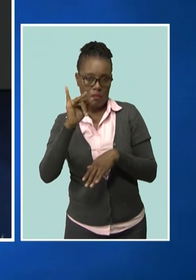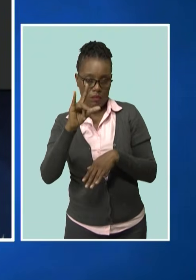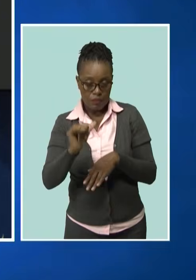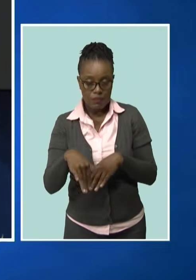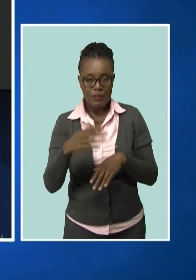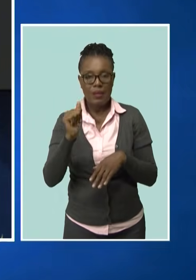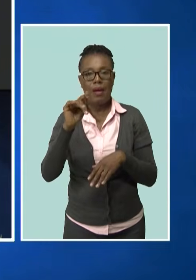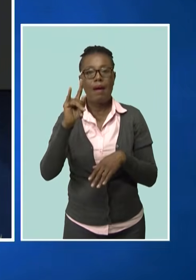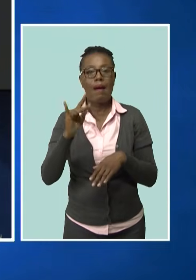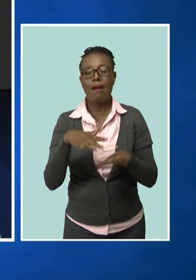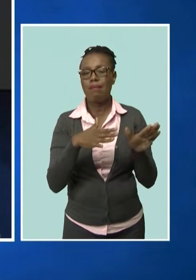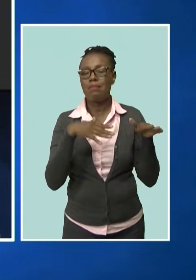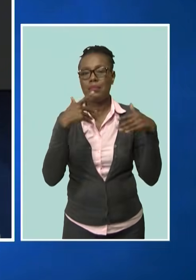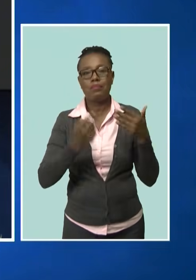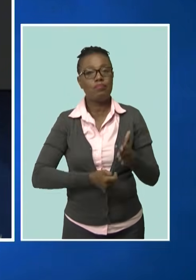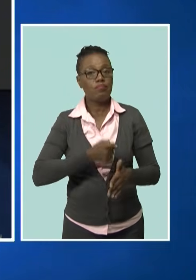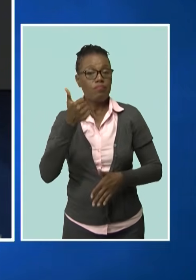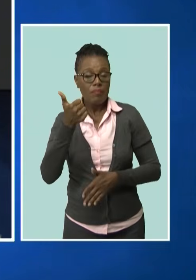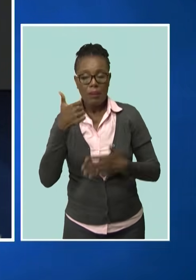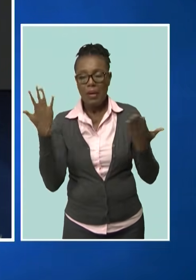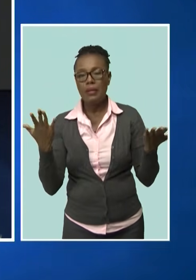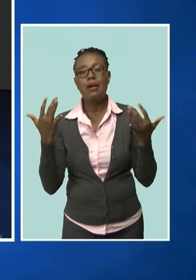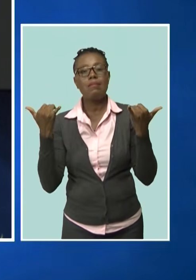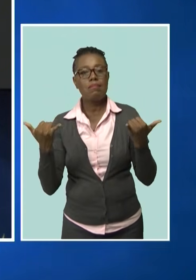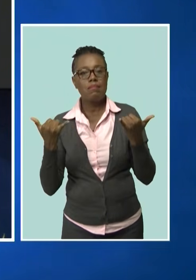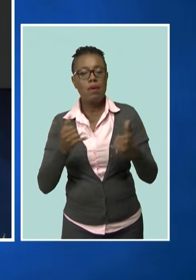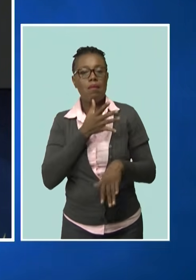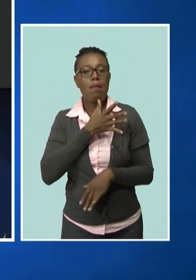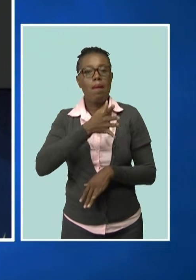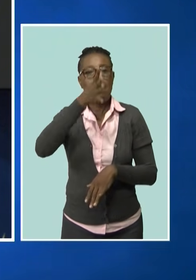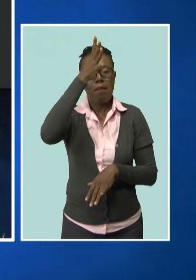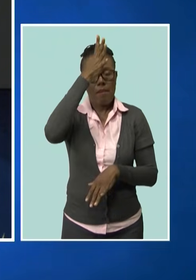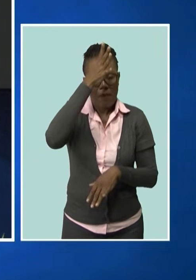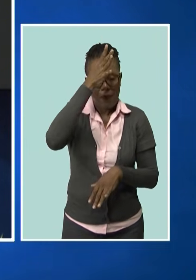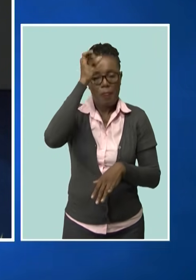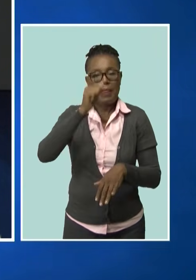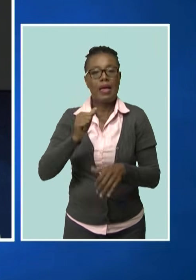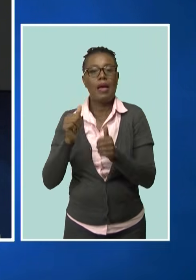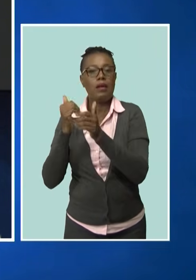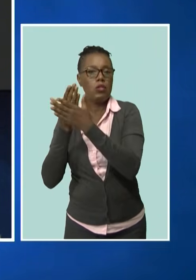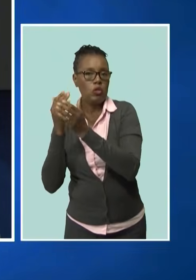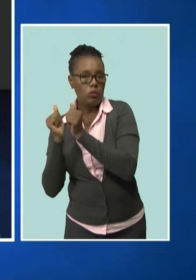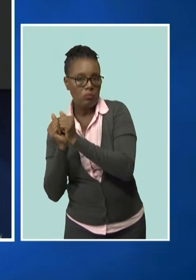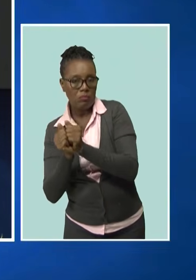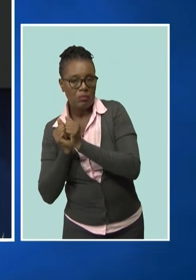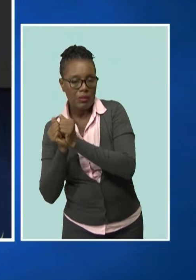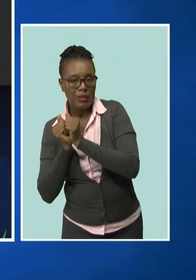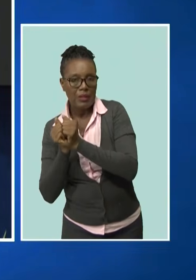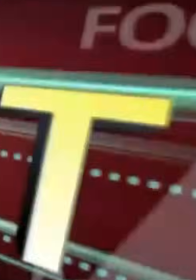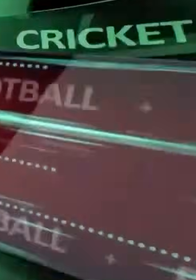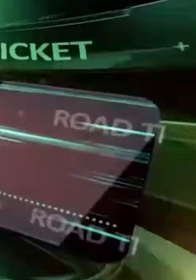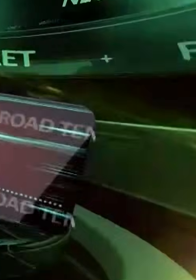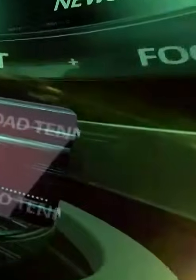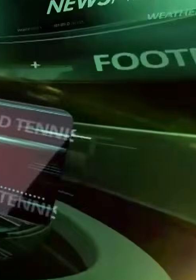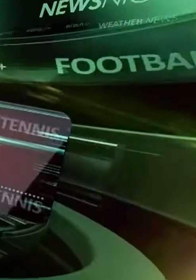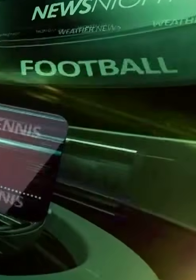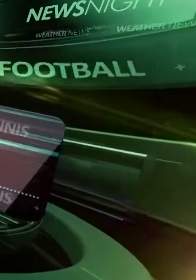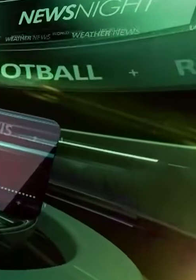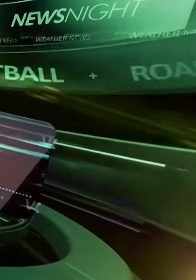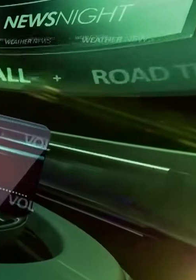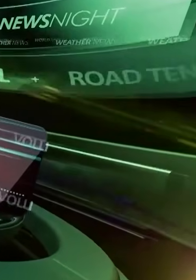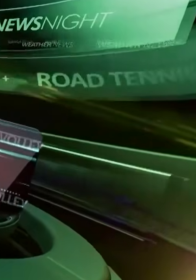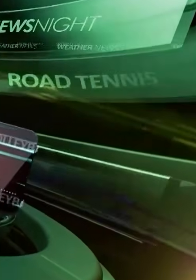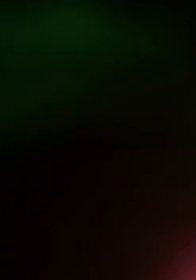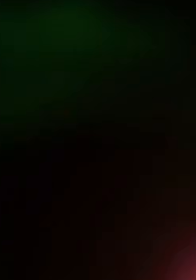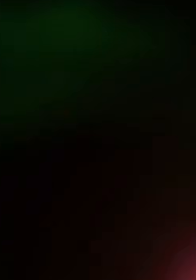framework that acknowledges the shared responsibilities of parenthood in the 21st century. Sports